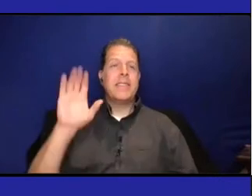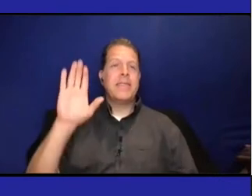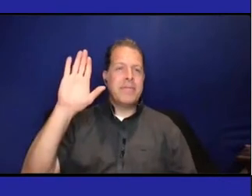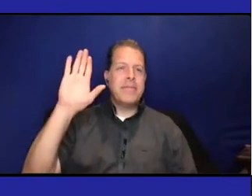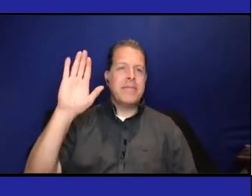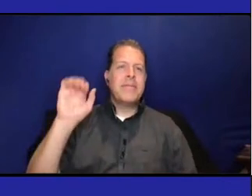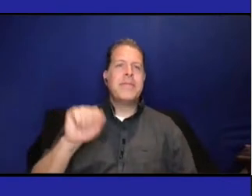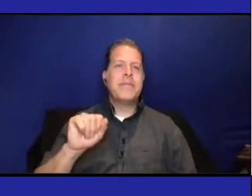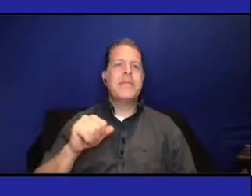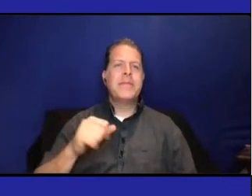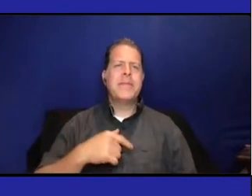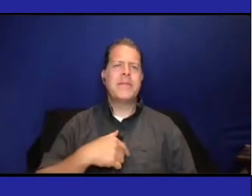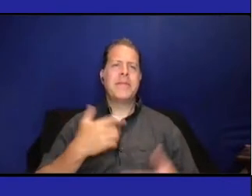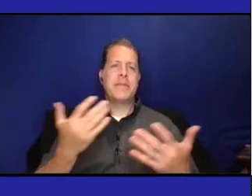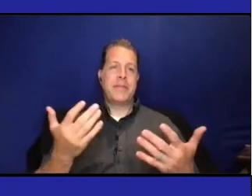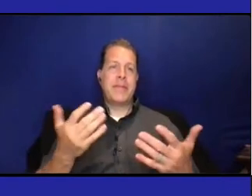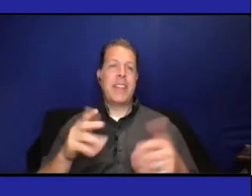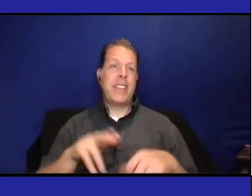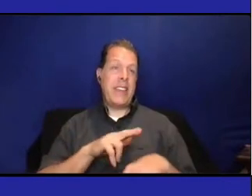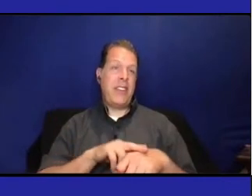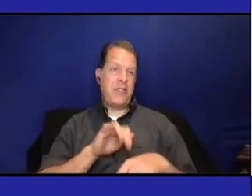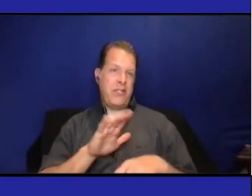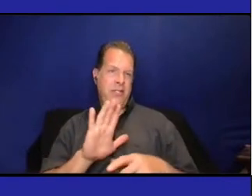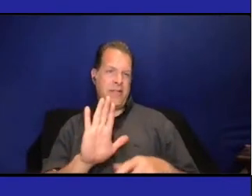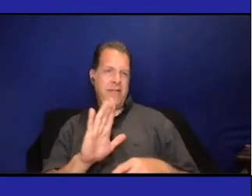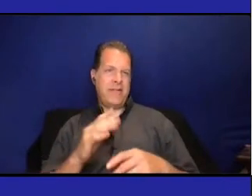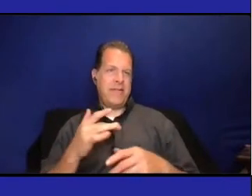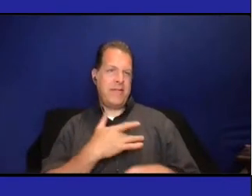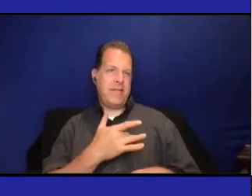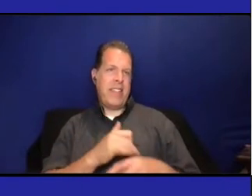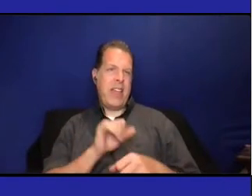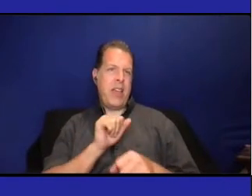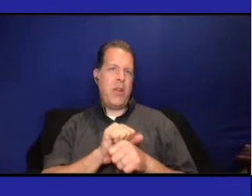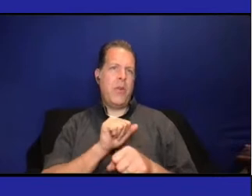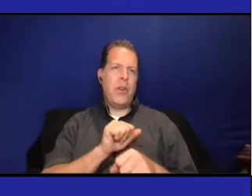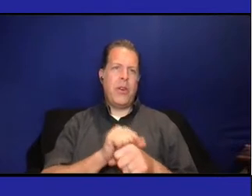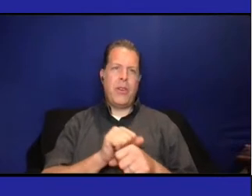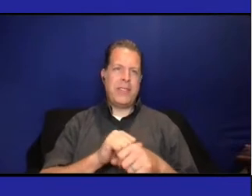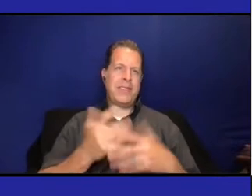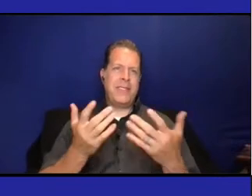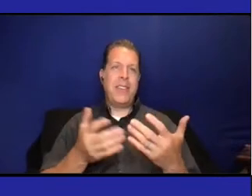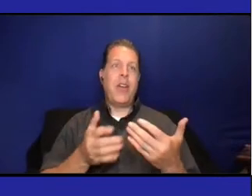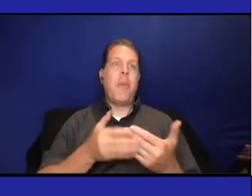the nature of this work, you almost need a crystal ball.